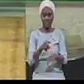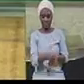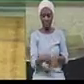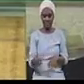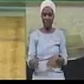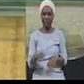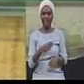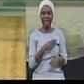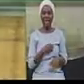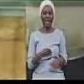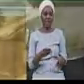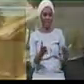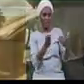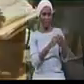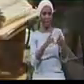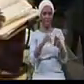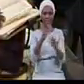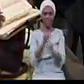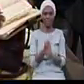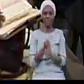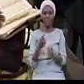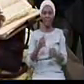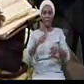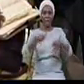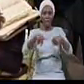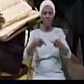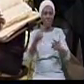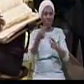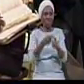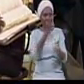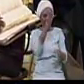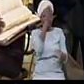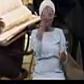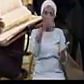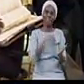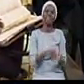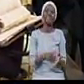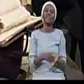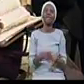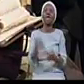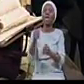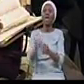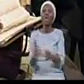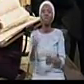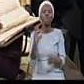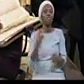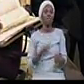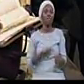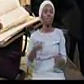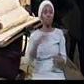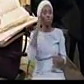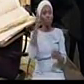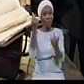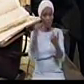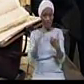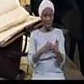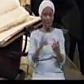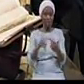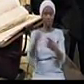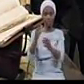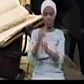again. Every one of us, we are coming back to all the abundant provision of our father's house in Jesus'